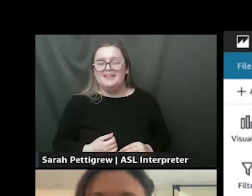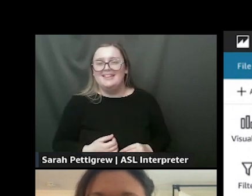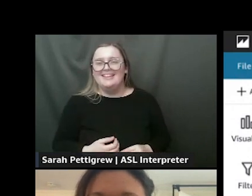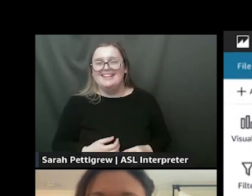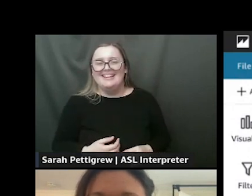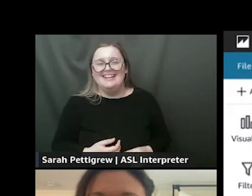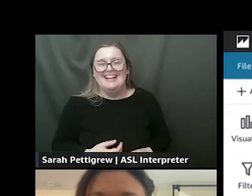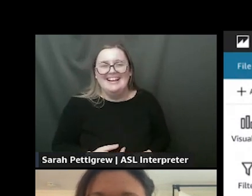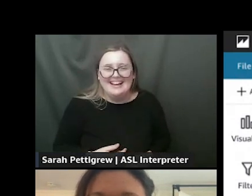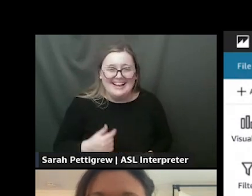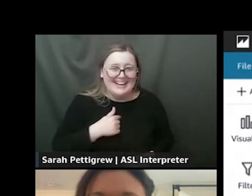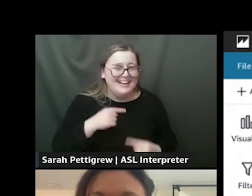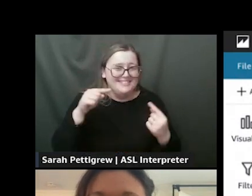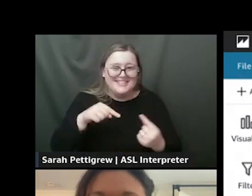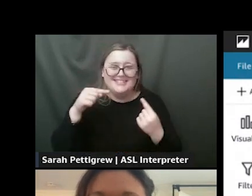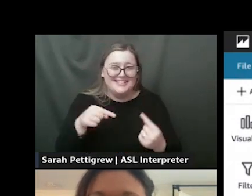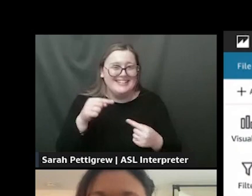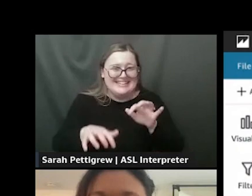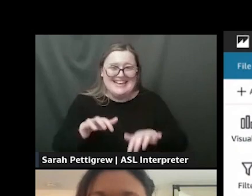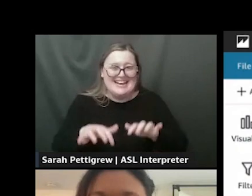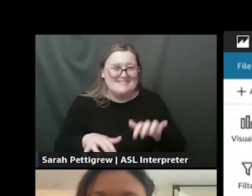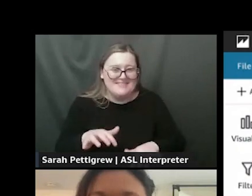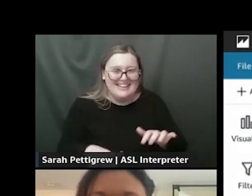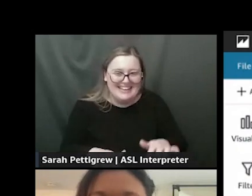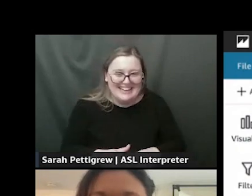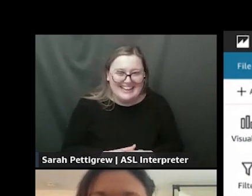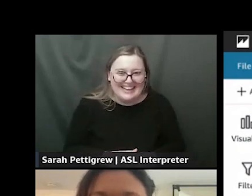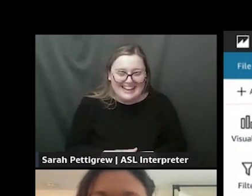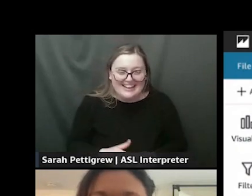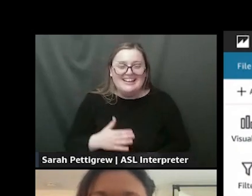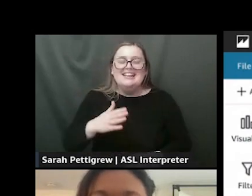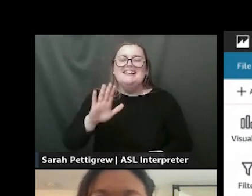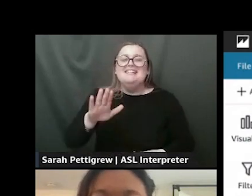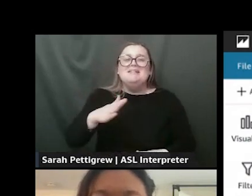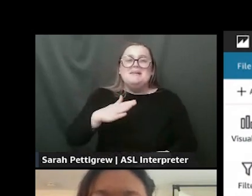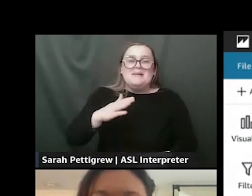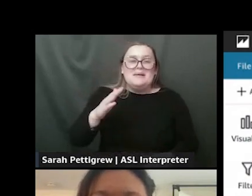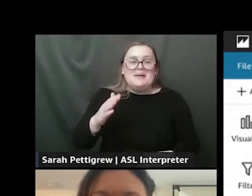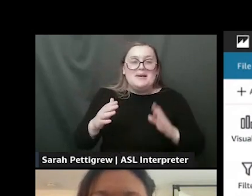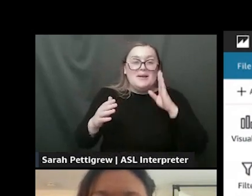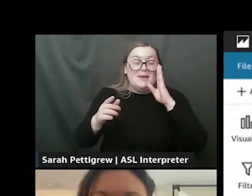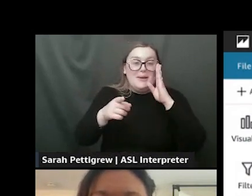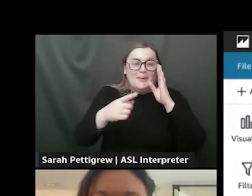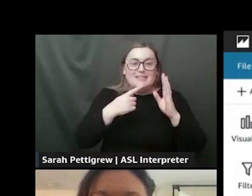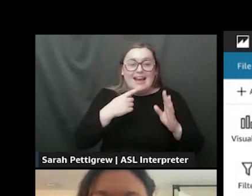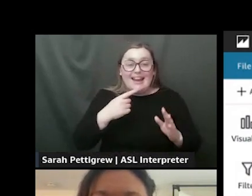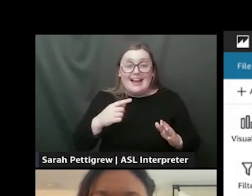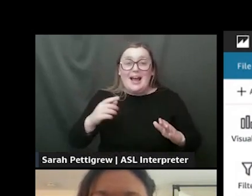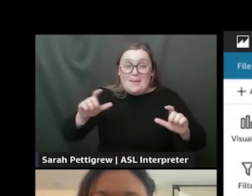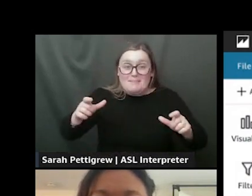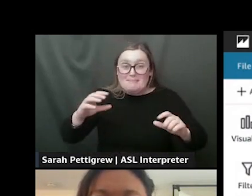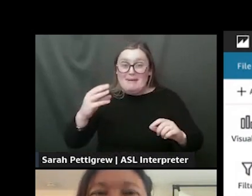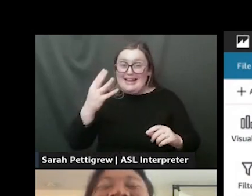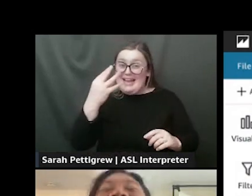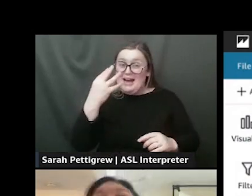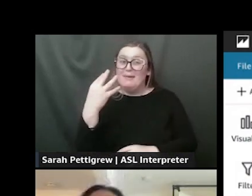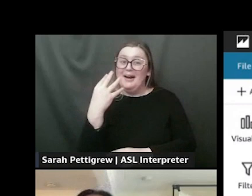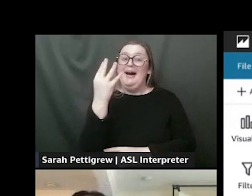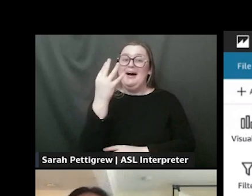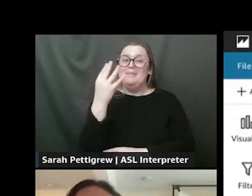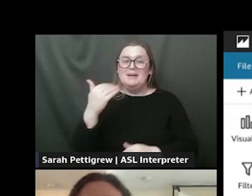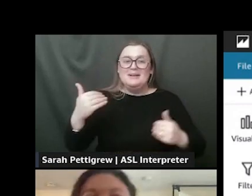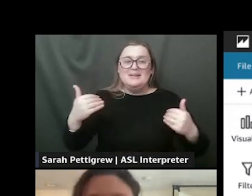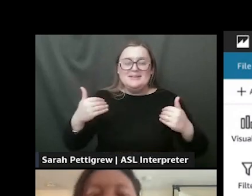I'm having a hard time typing. I've got, so my laptop, you guys are like, hey, get your camera up a little bit. So I've got a box